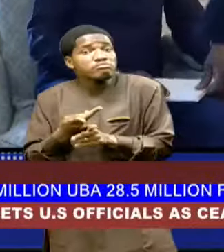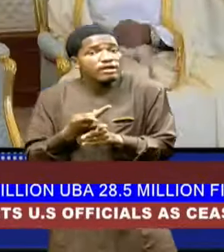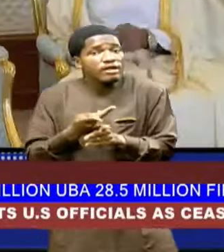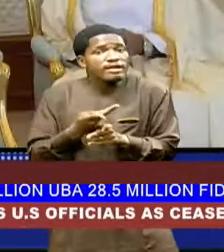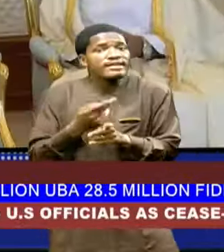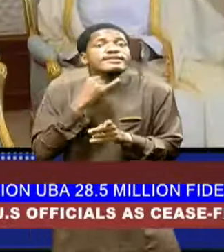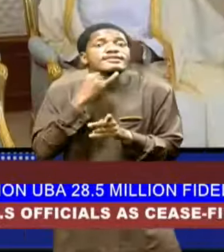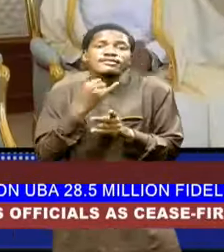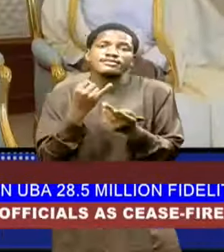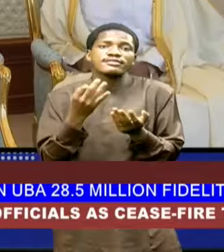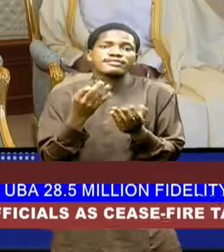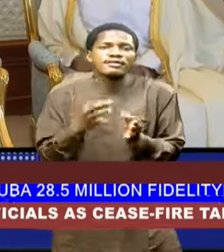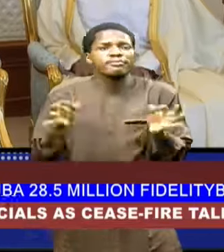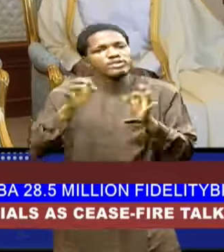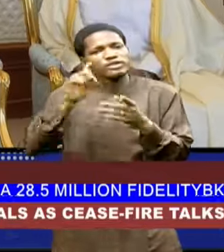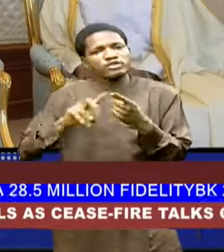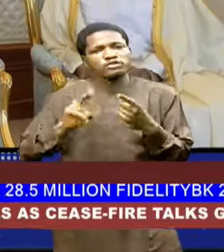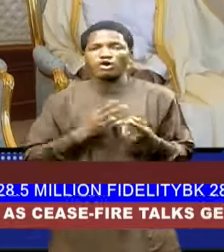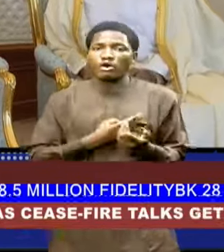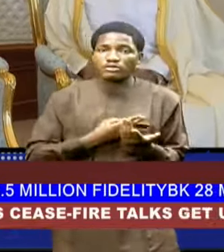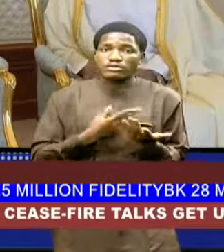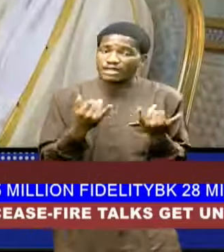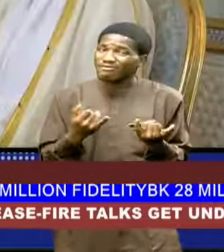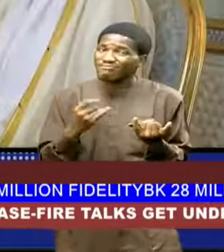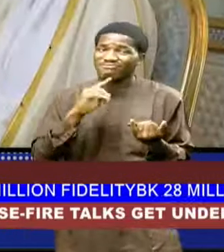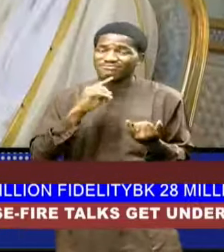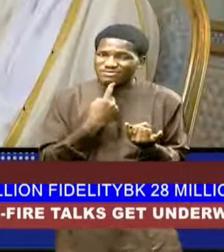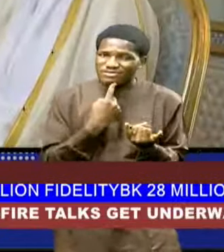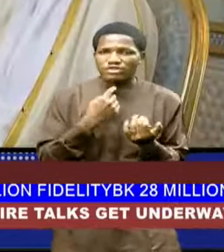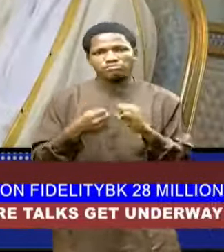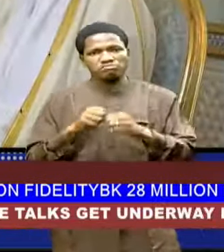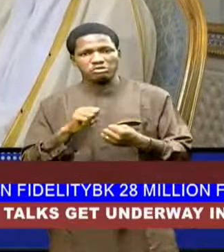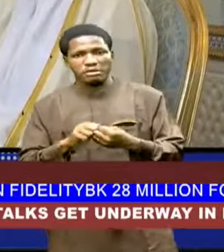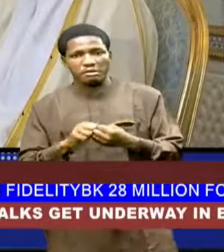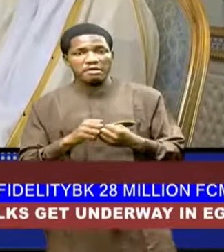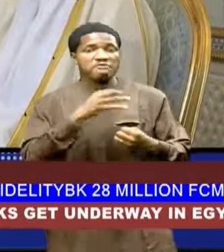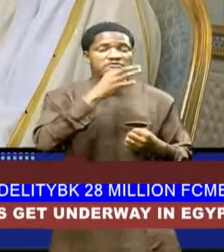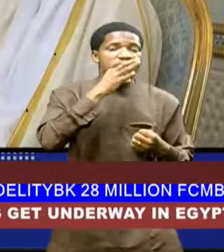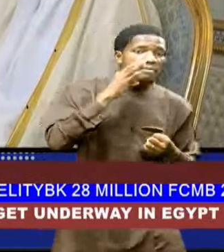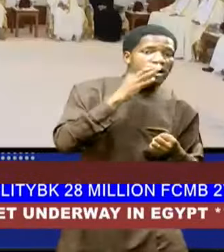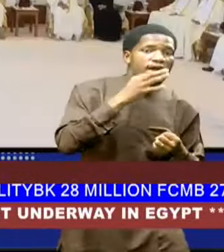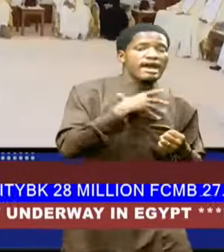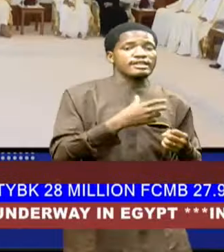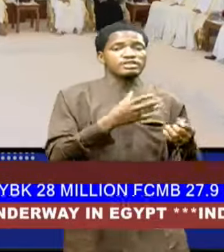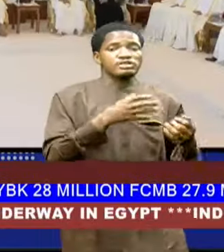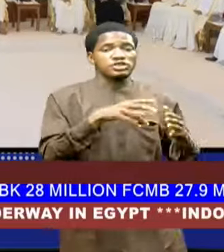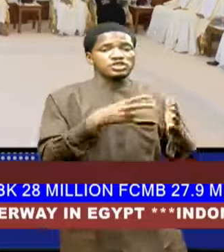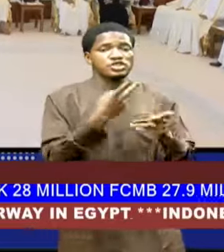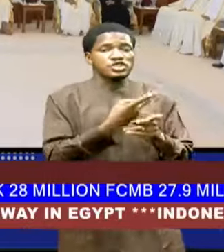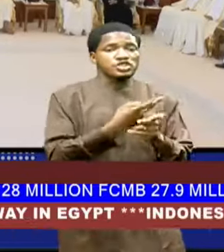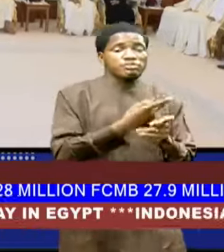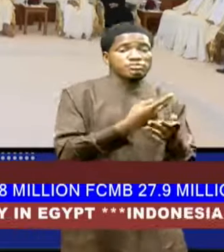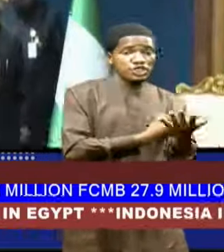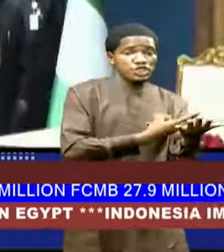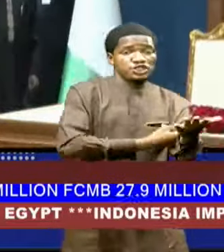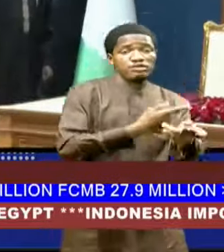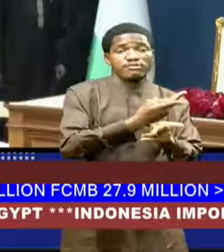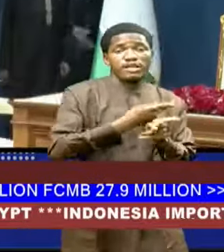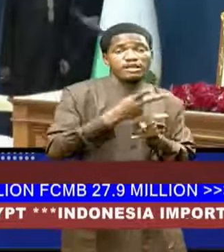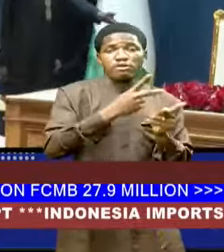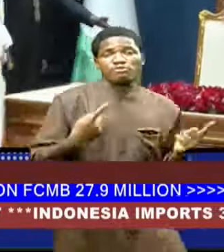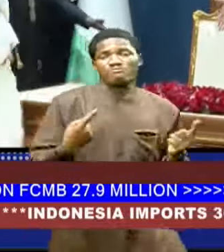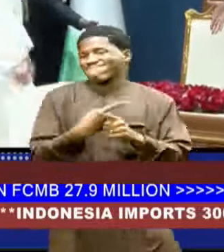farmer herder clashes. They have a system here that works. We could borrow from that so that our farmers and our